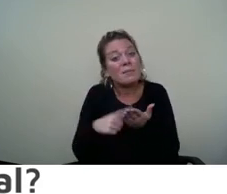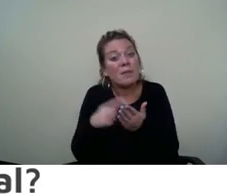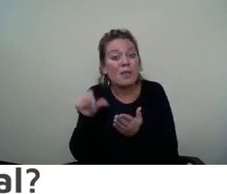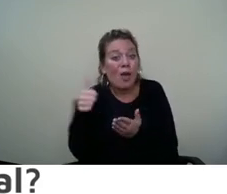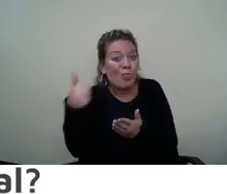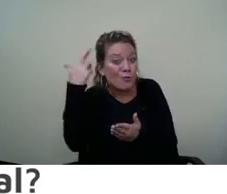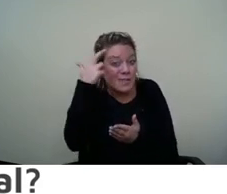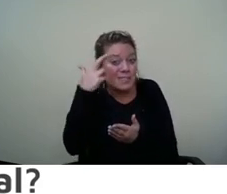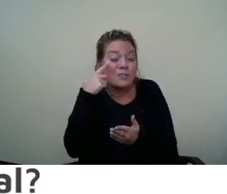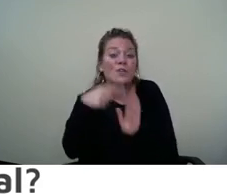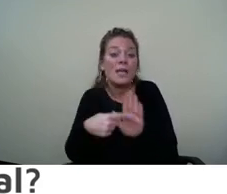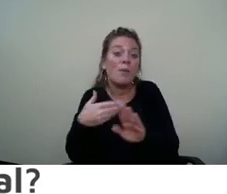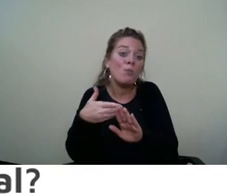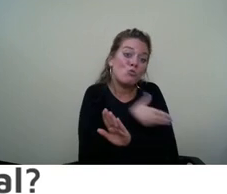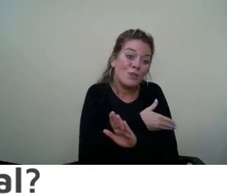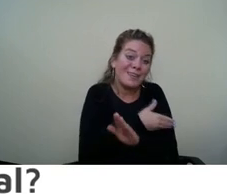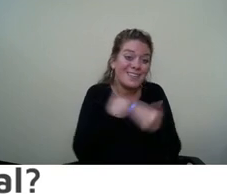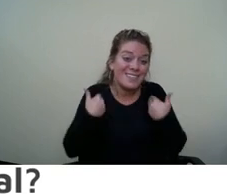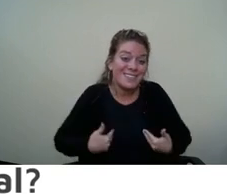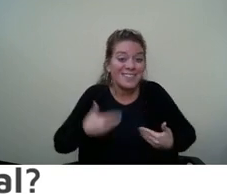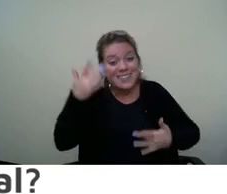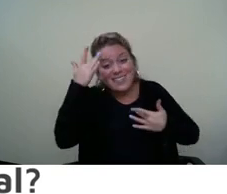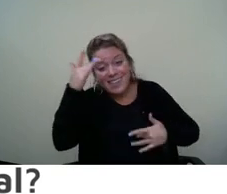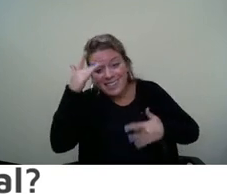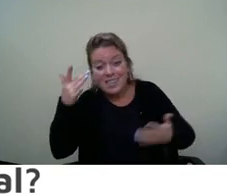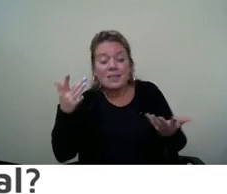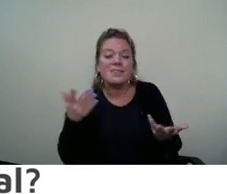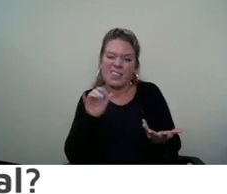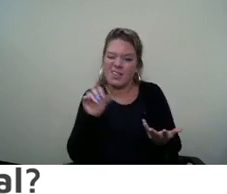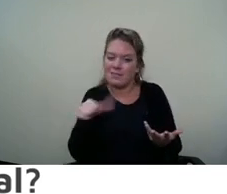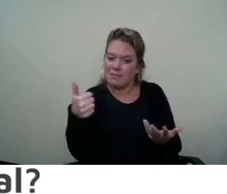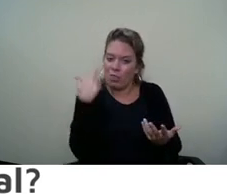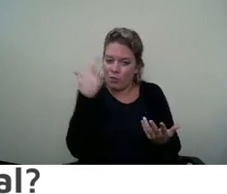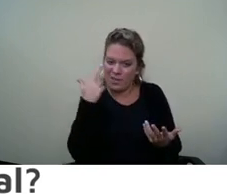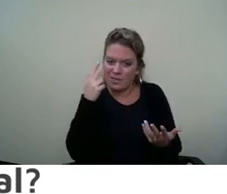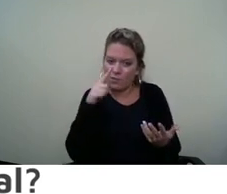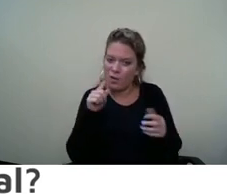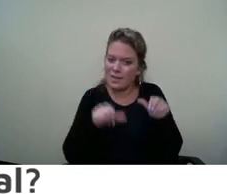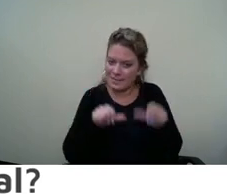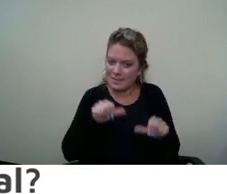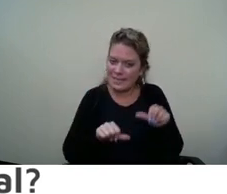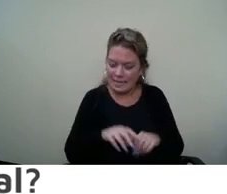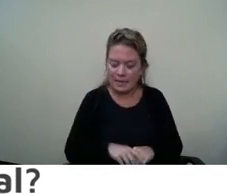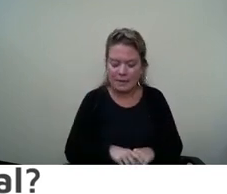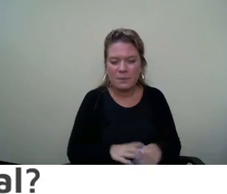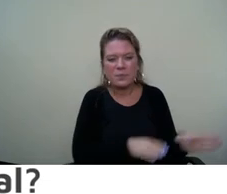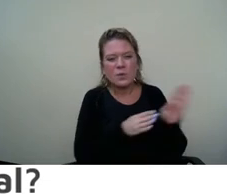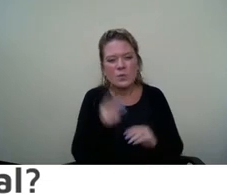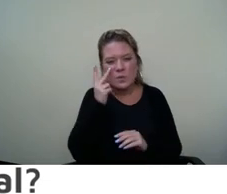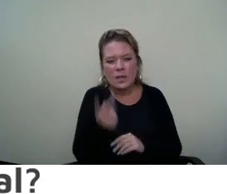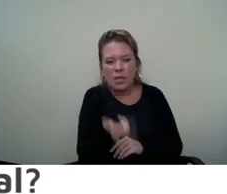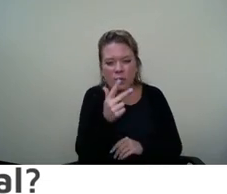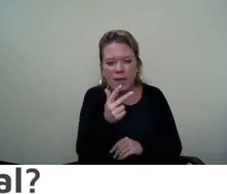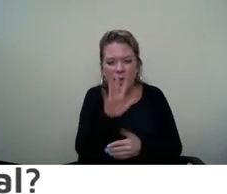pre-existing diseases. And this is actually one of the other reasons for hesitancy. And then the three in the middle